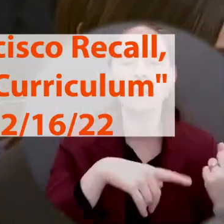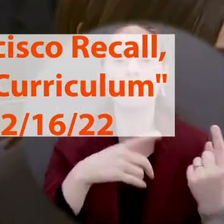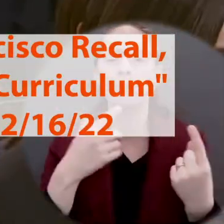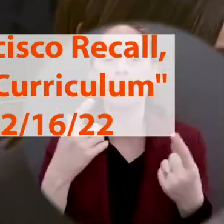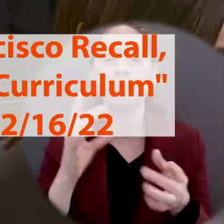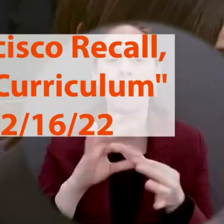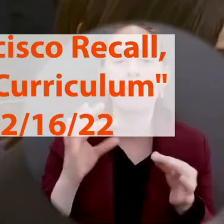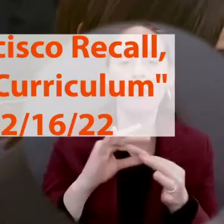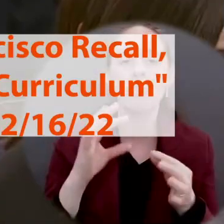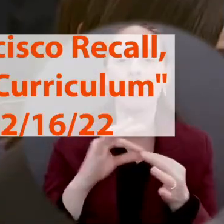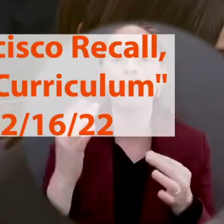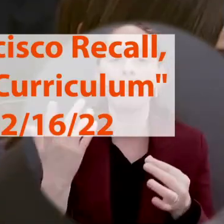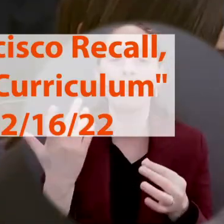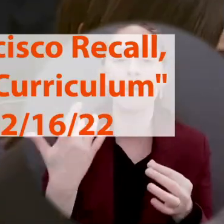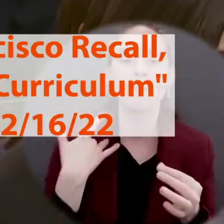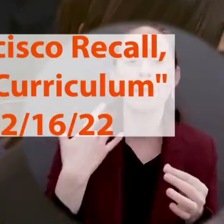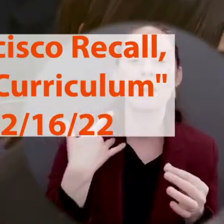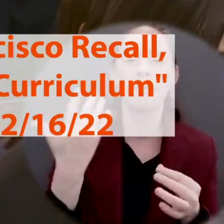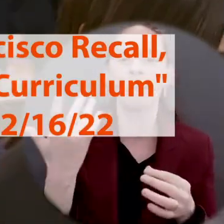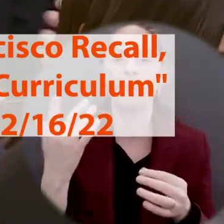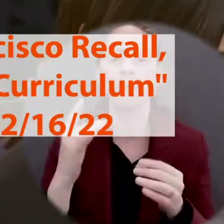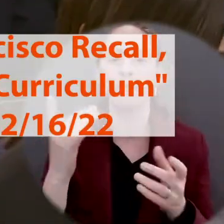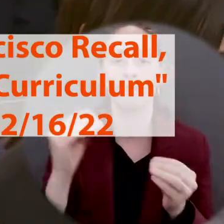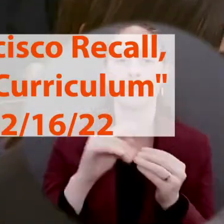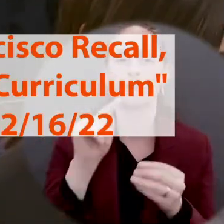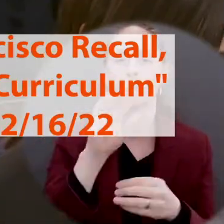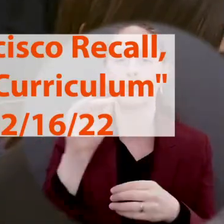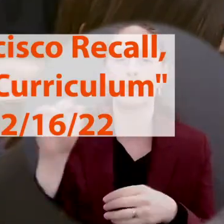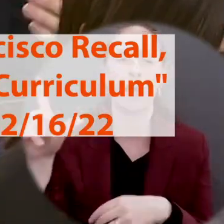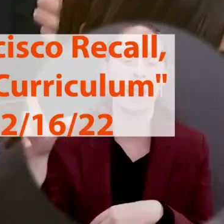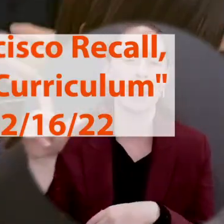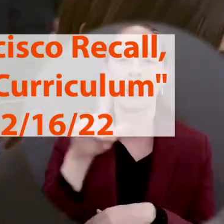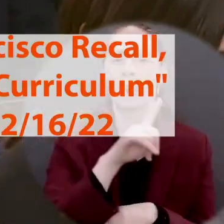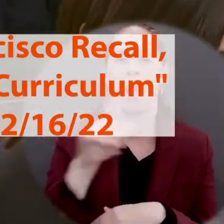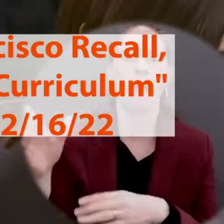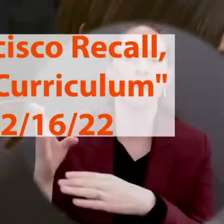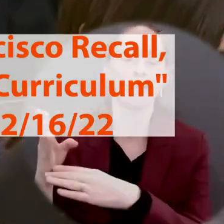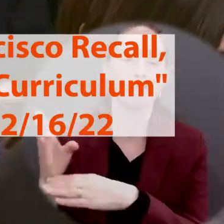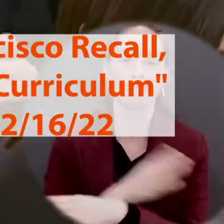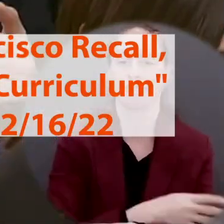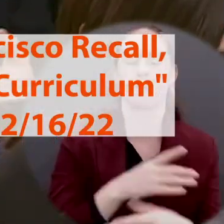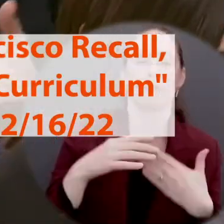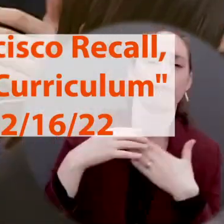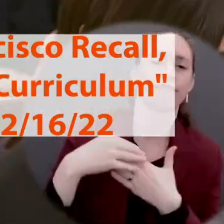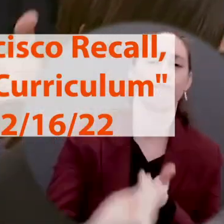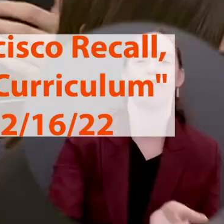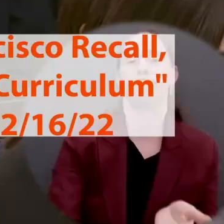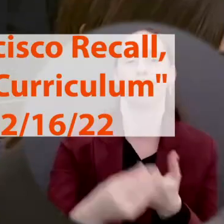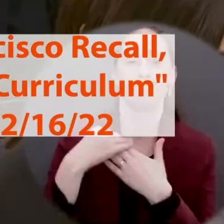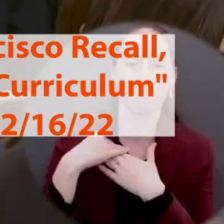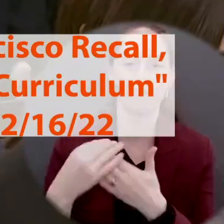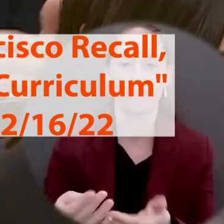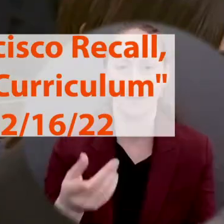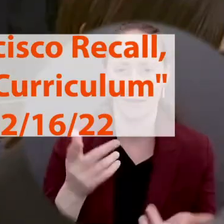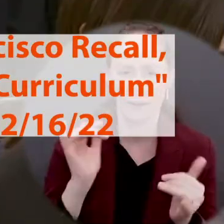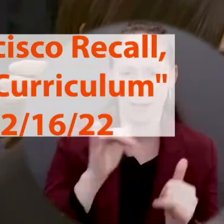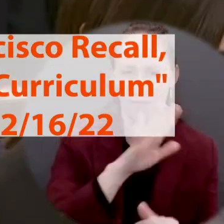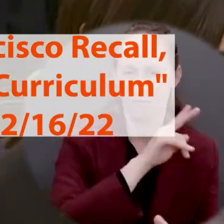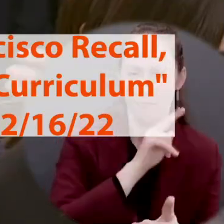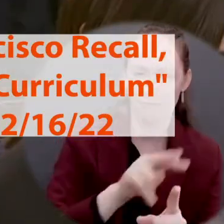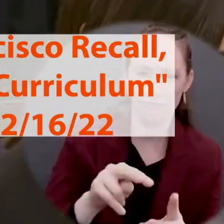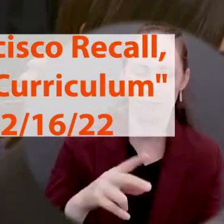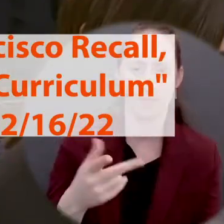beyond what voters seemingly approve of, or just more generally how the president thinks of education and some of